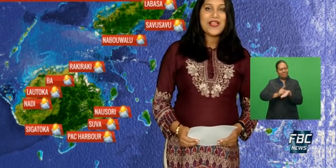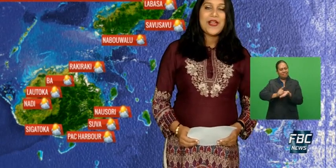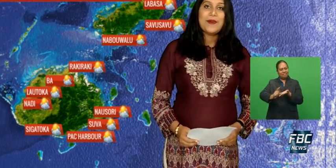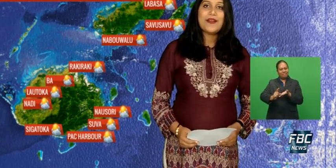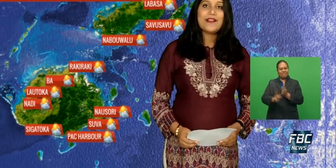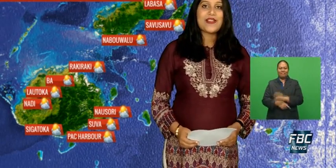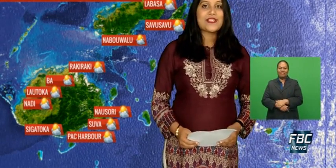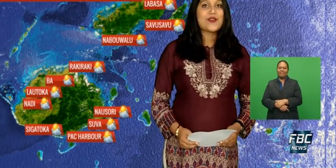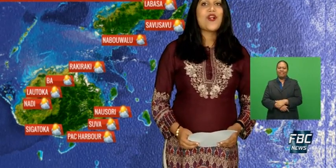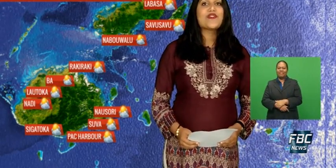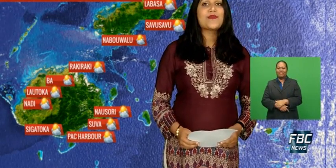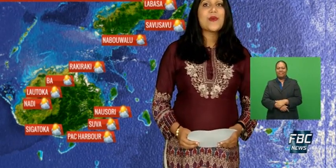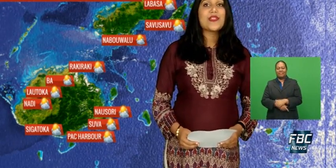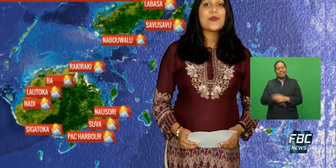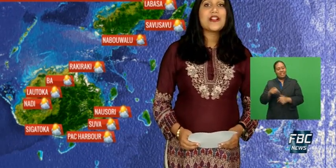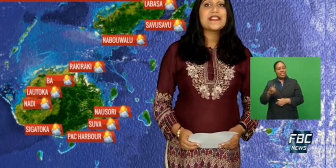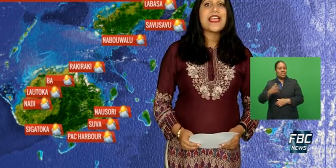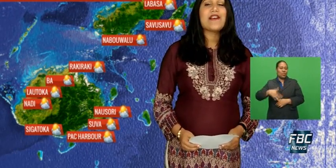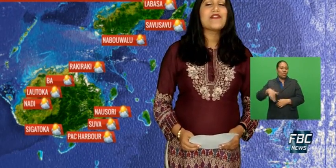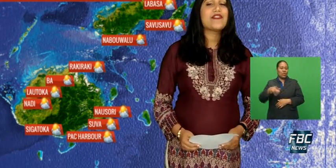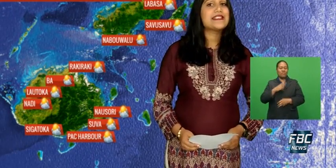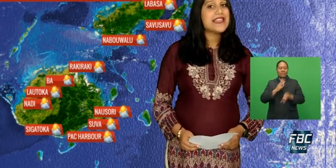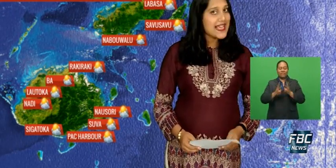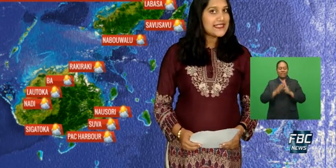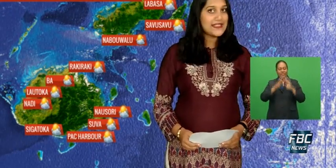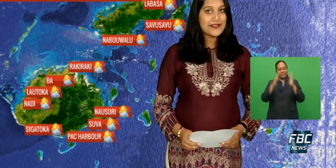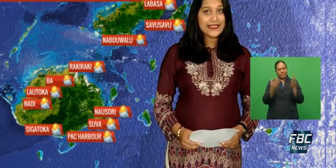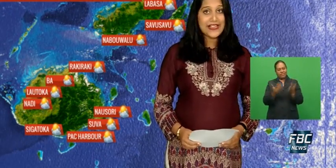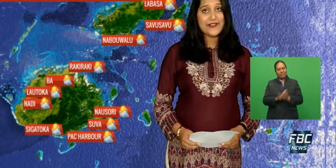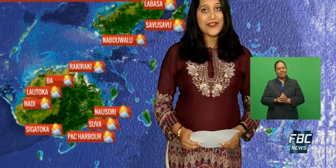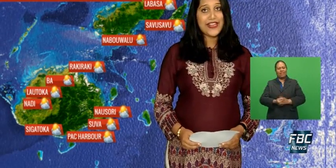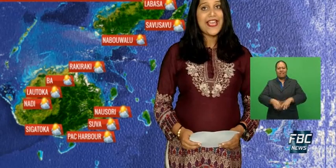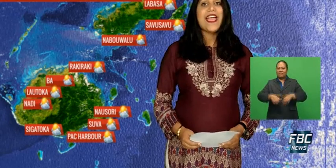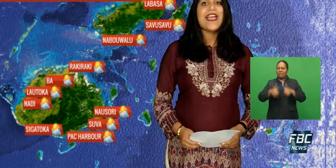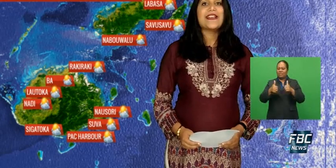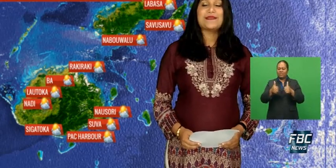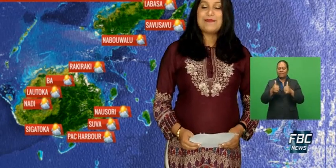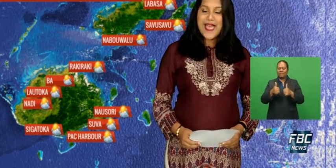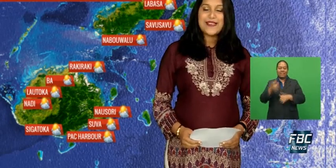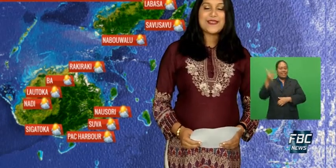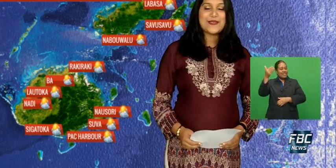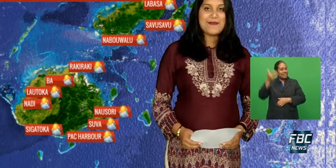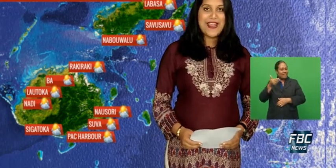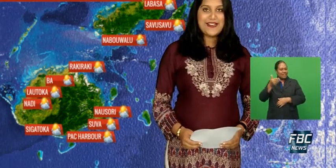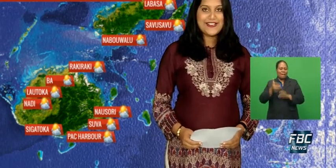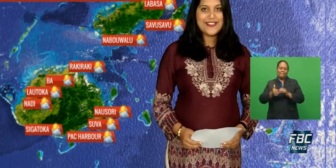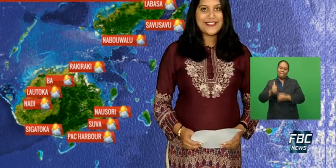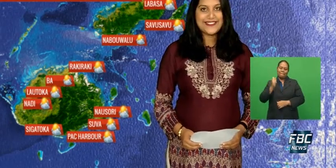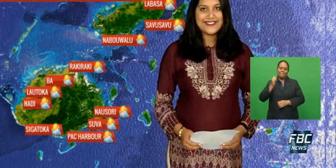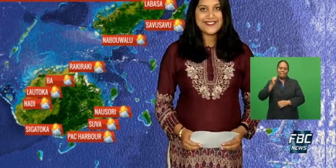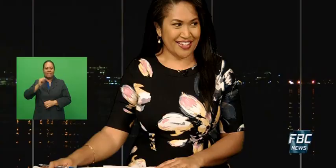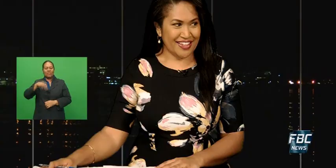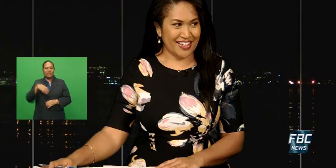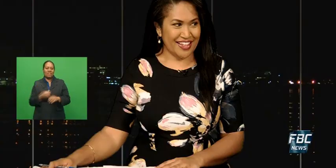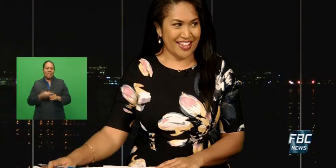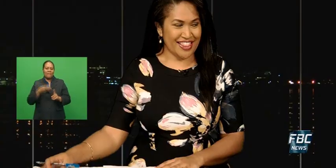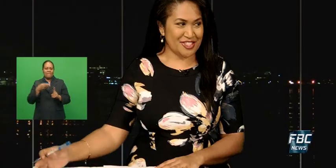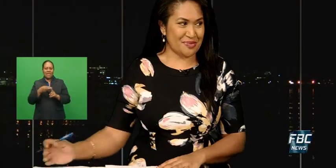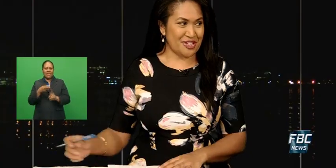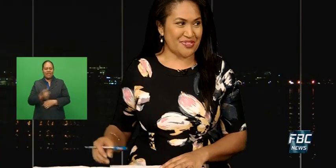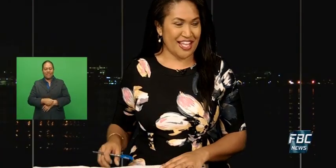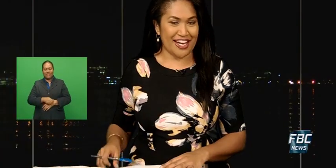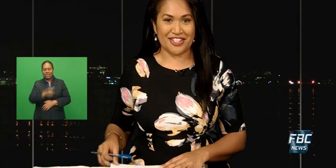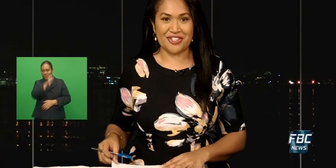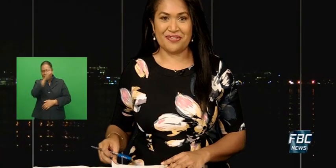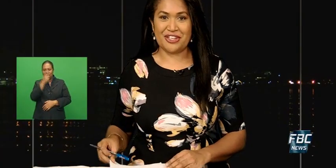soon. Well, that's all from the Weather World. Have a fantastic evening. It's back to the main girl. Thanks